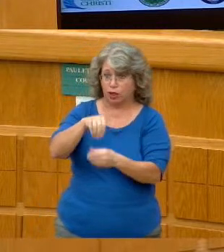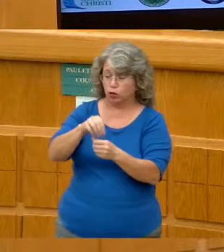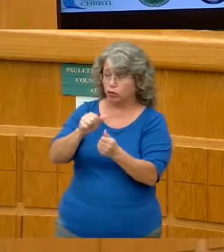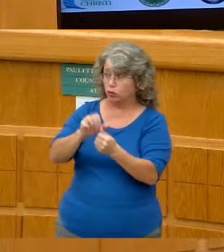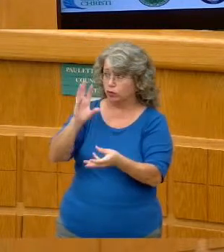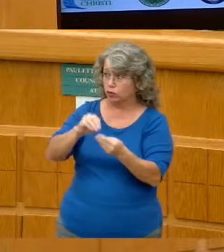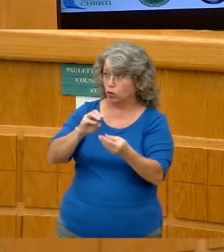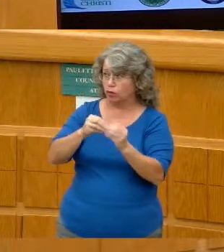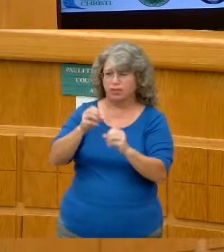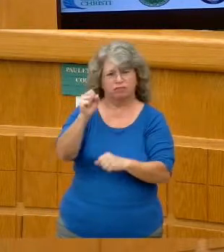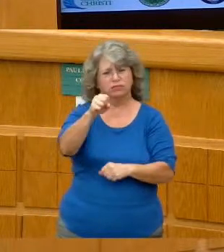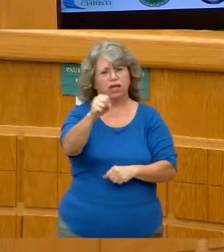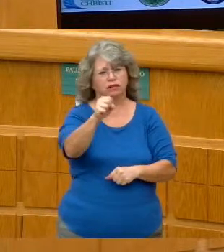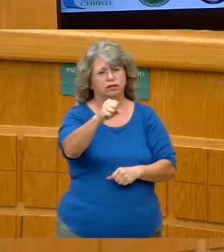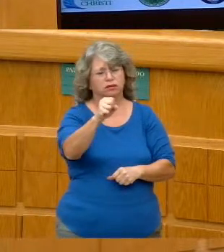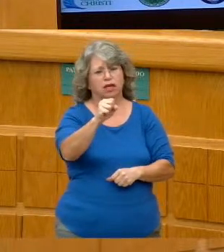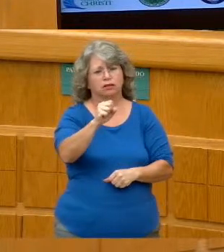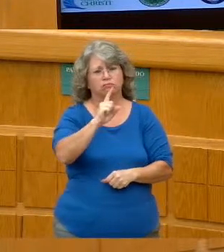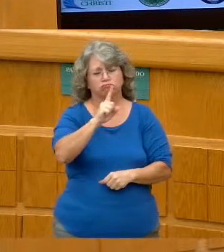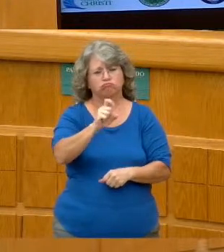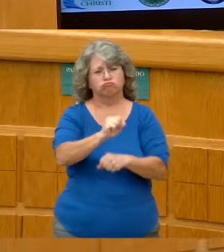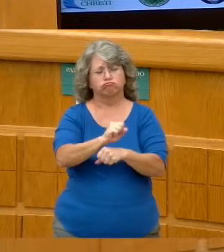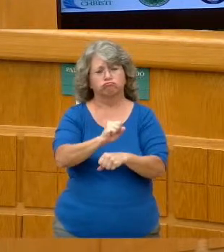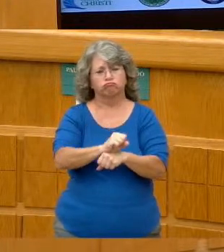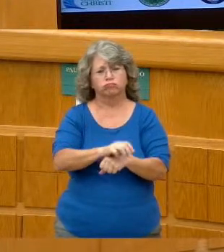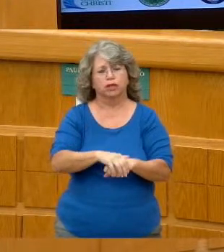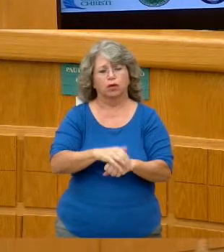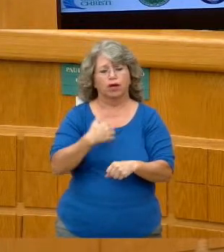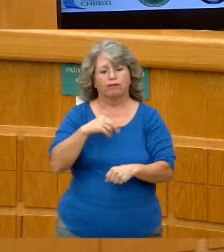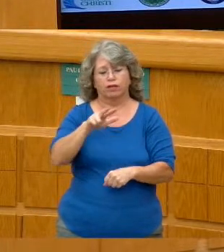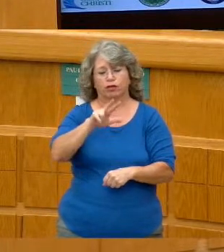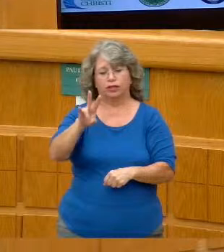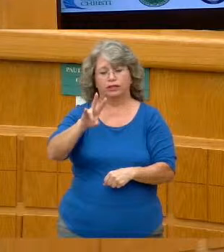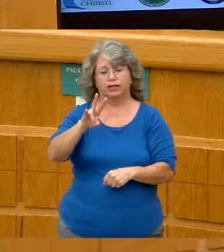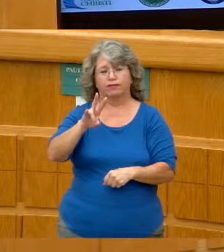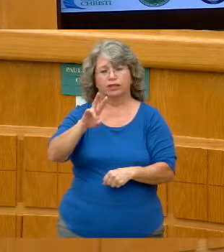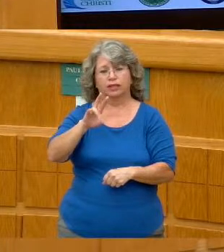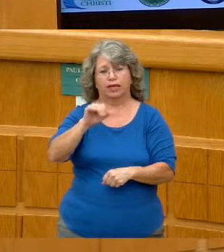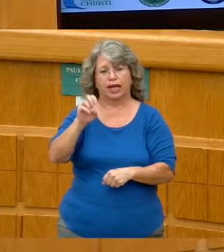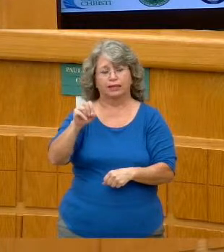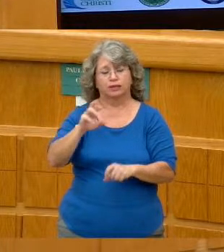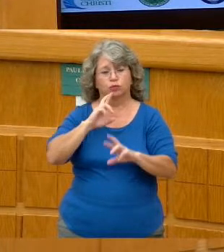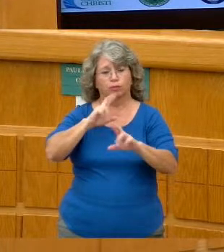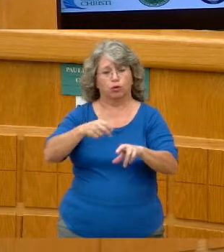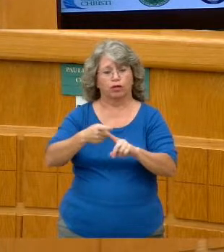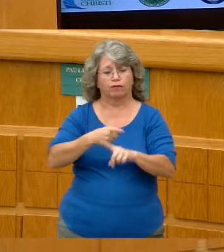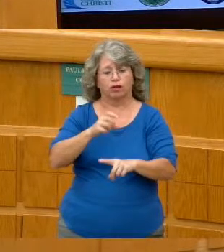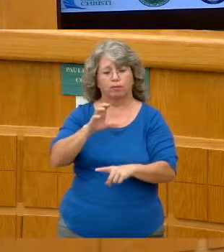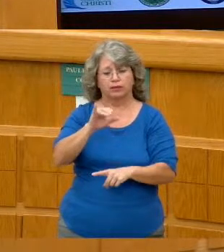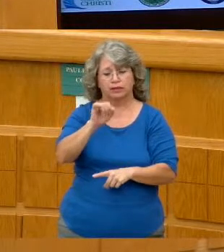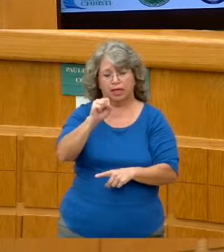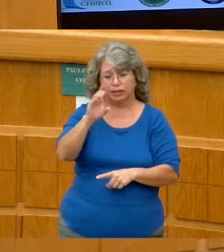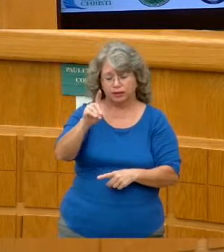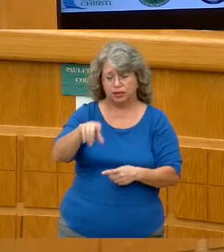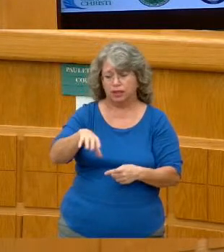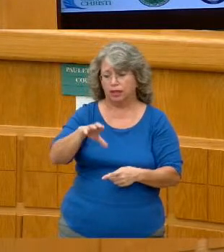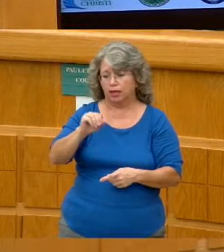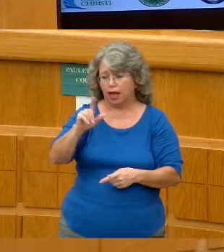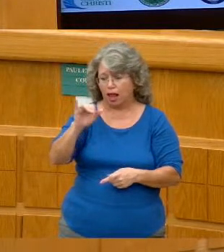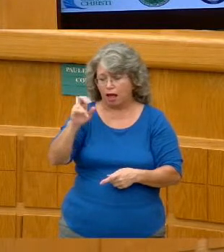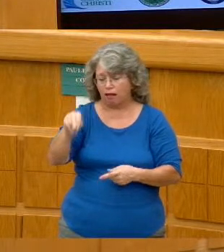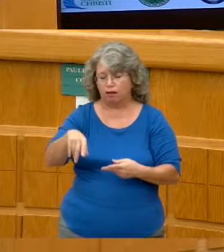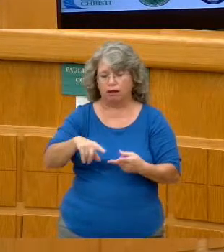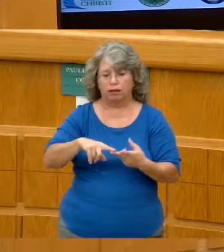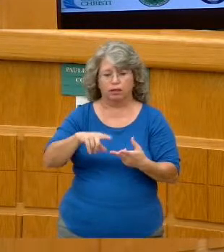Yes, absolutely. So we have 37 cases that have been reported to us from CCISD, Cal Allen ISD,